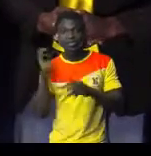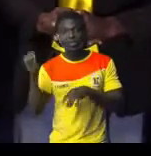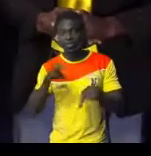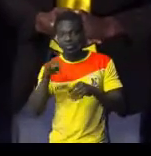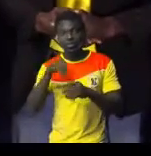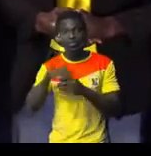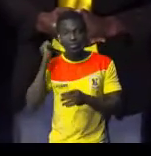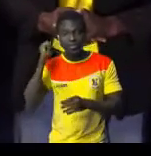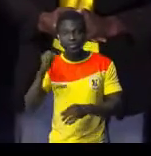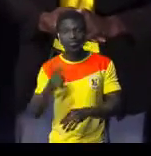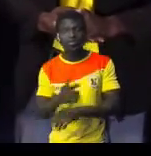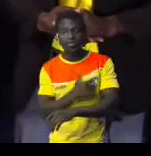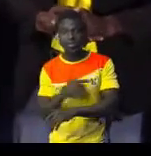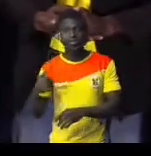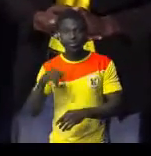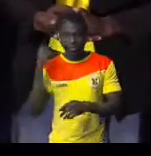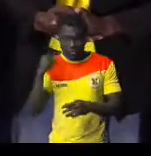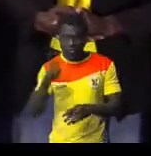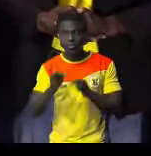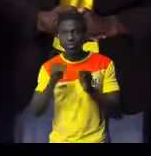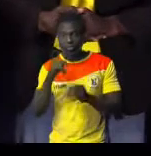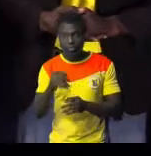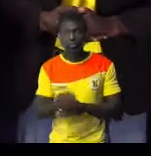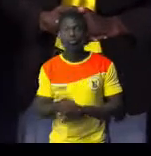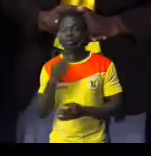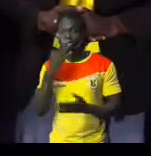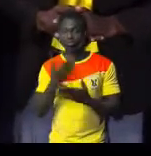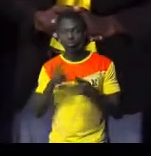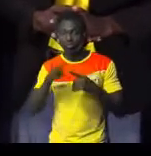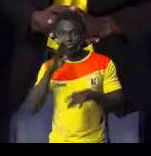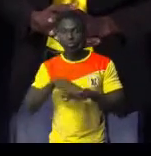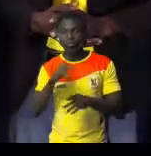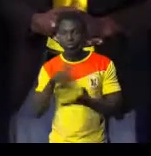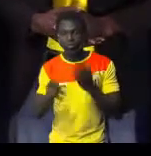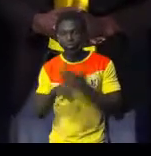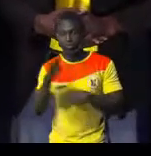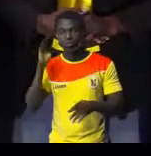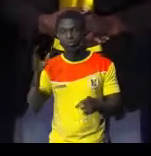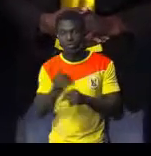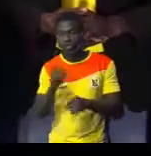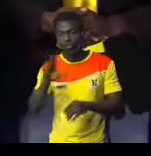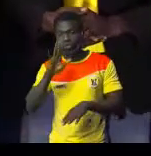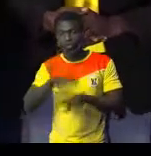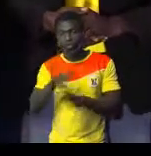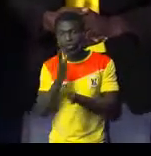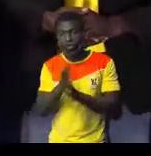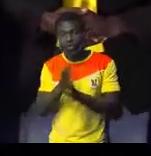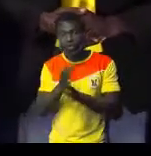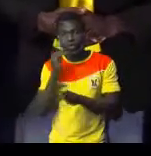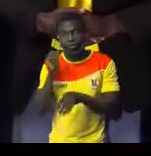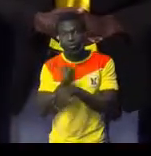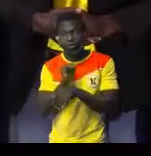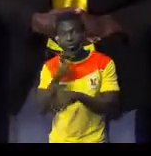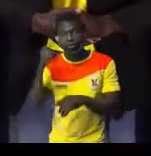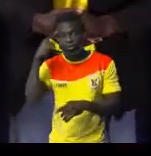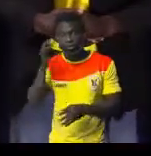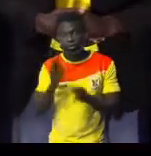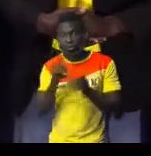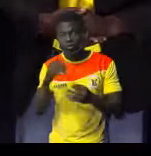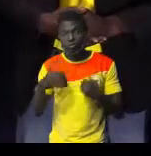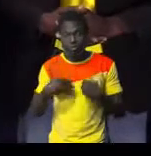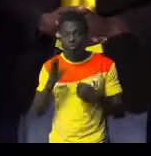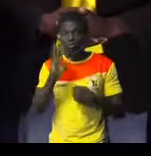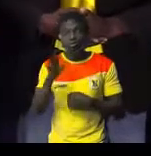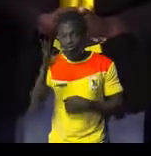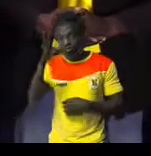and check whether you fit to be on the program, Auntie Fumi. Yeah. Taking your online assessment is based on if you have access to